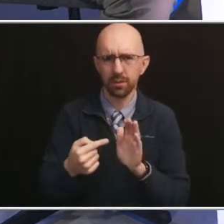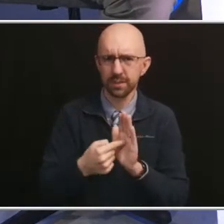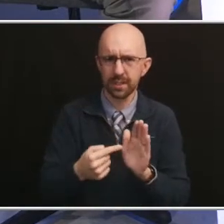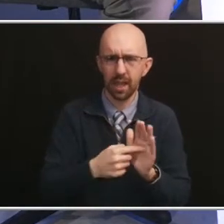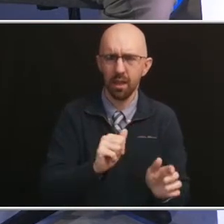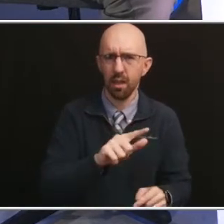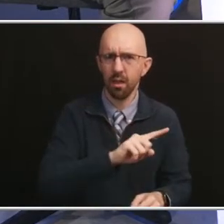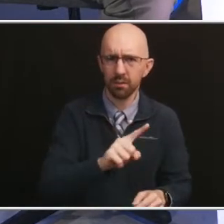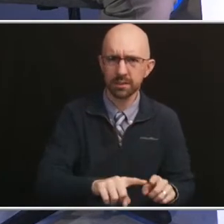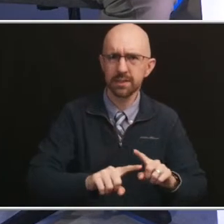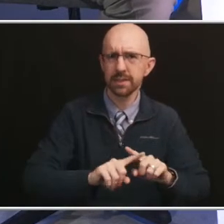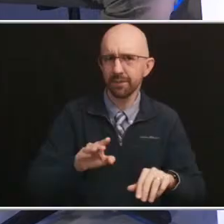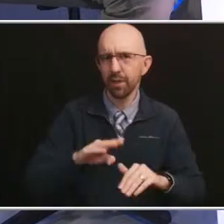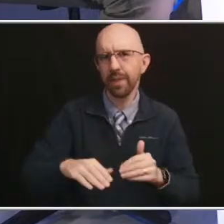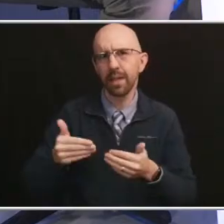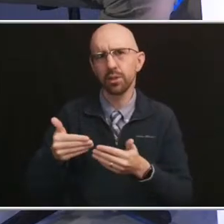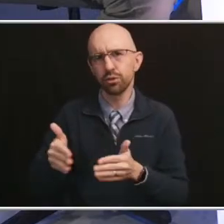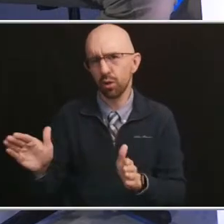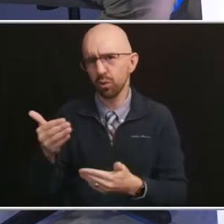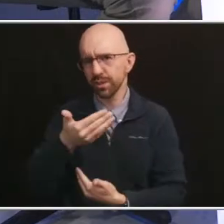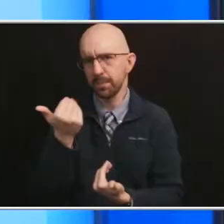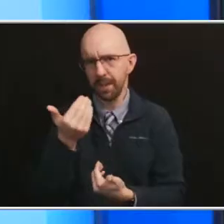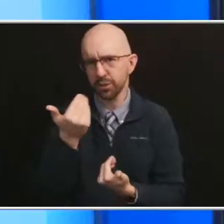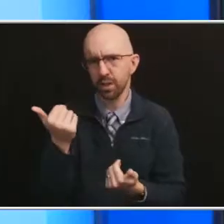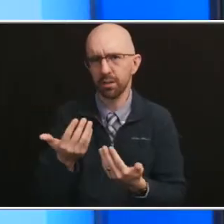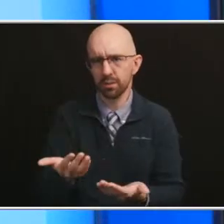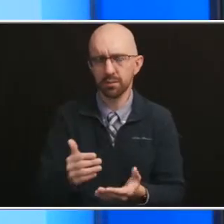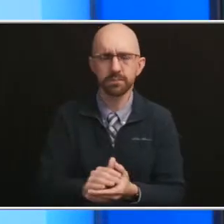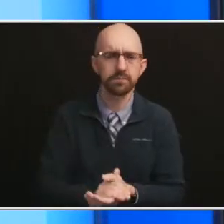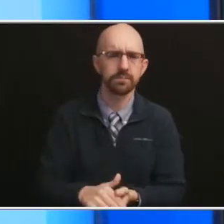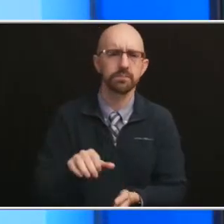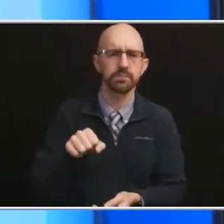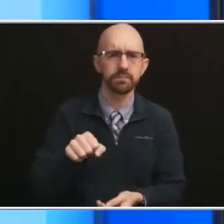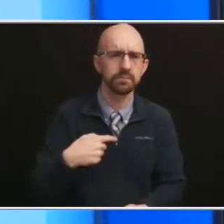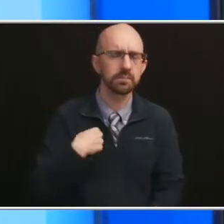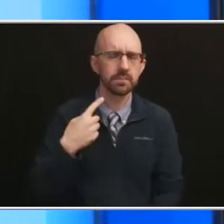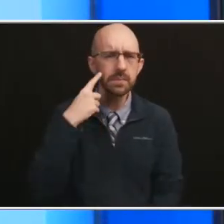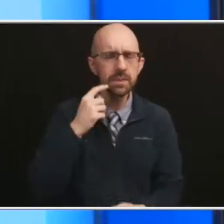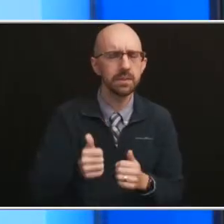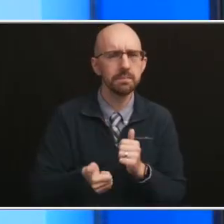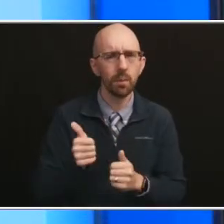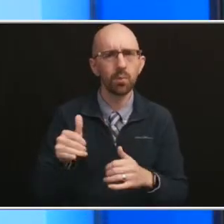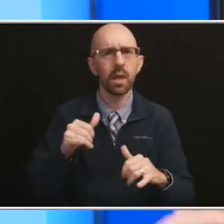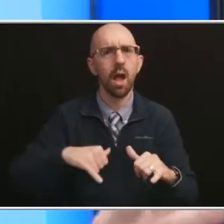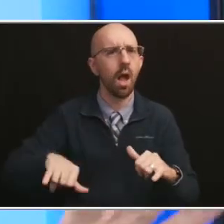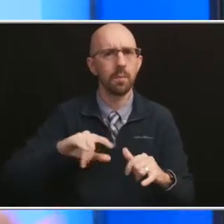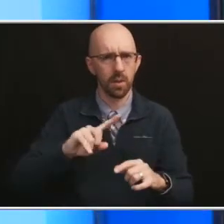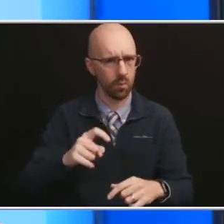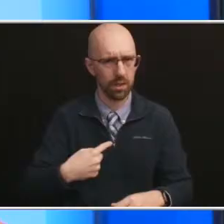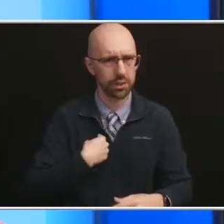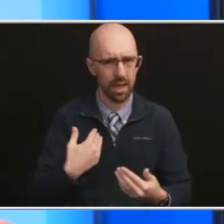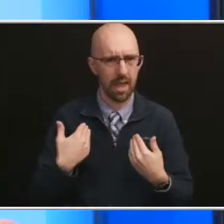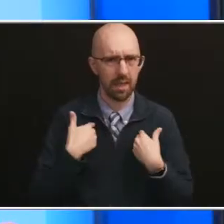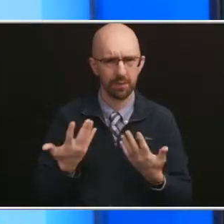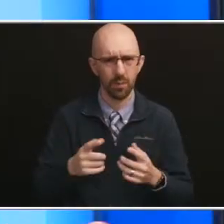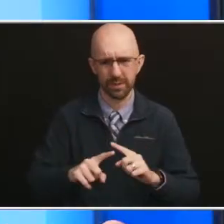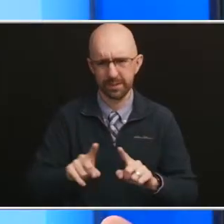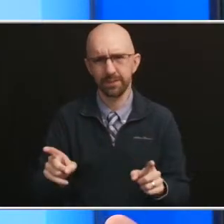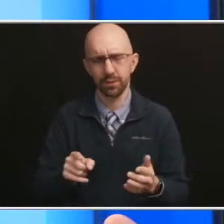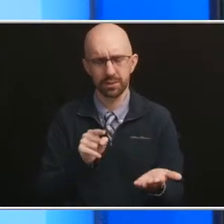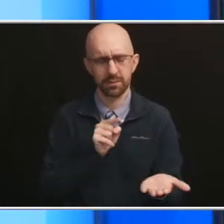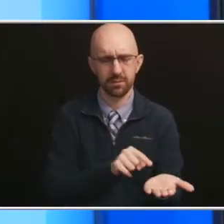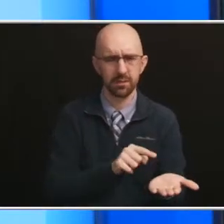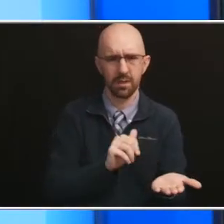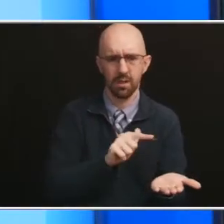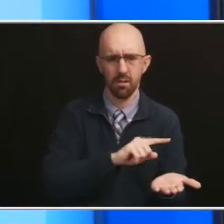general dementia? Yeah, I think what the most common question I get in the clinic is what's the difference between